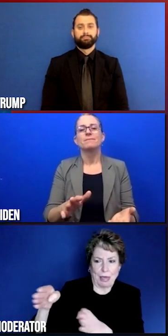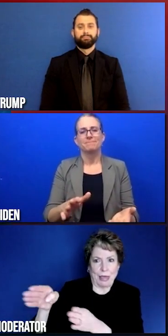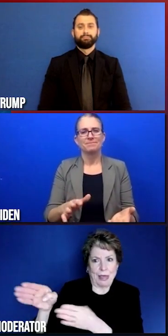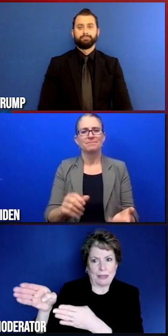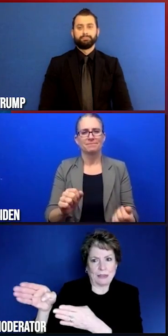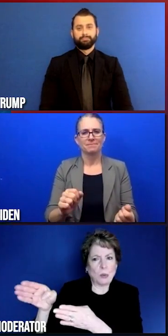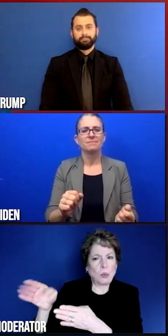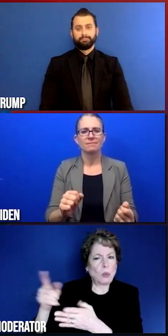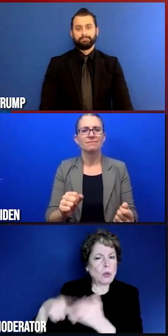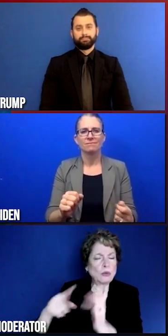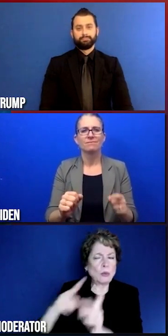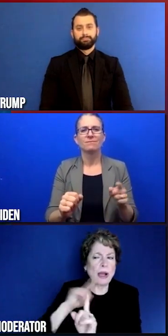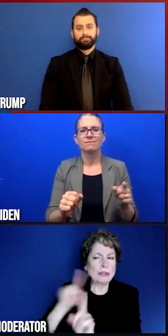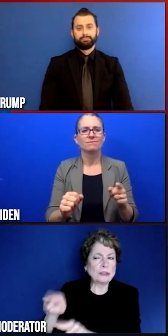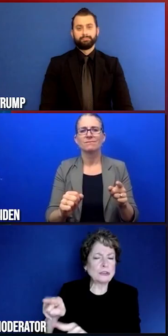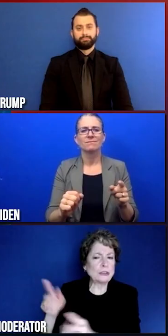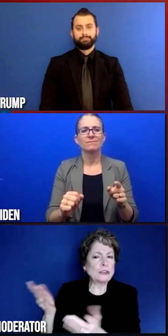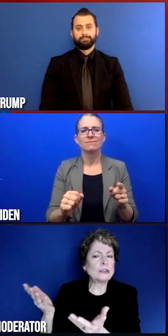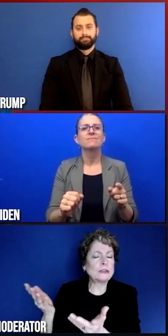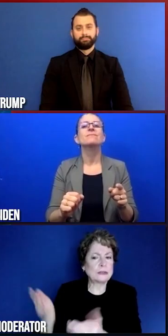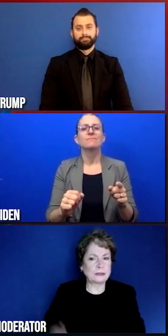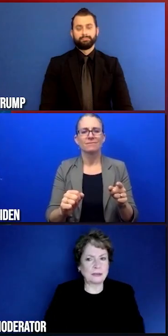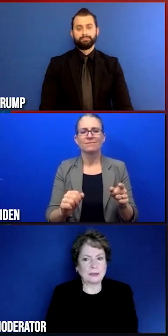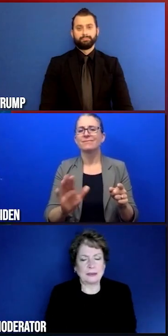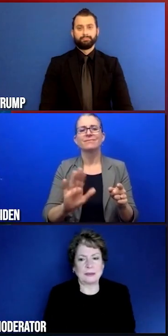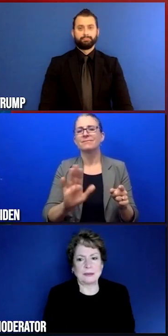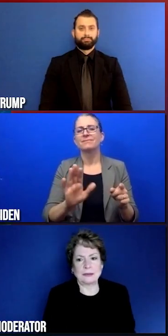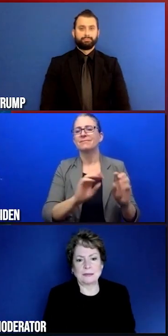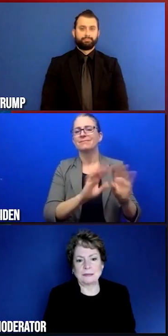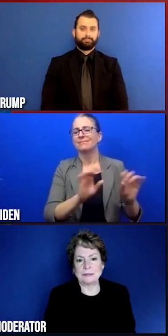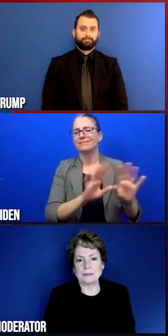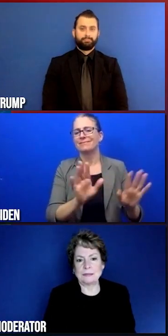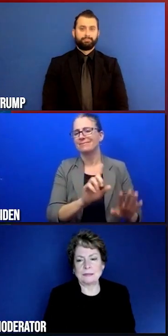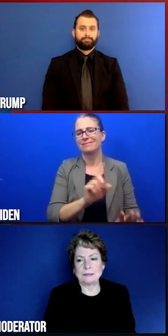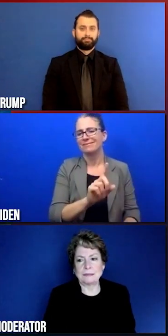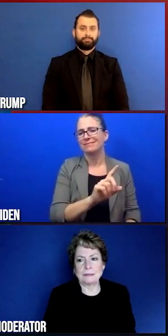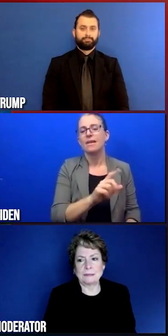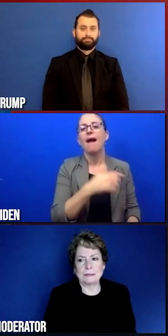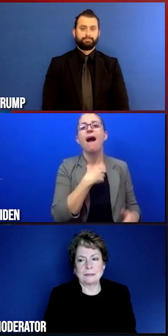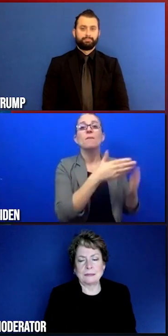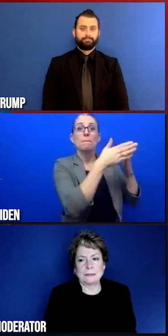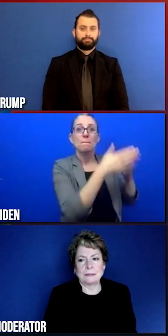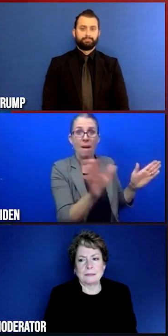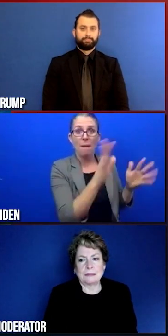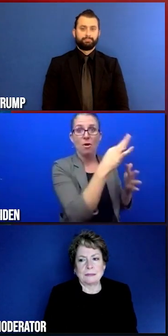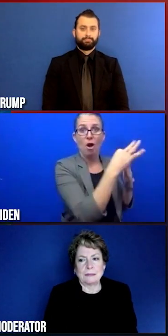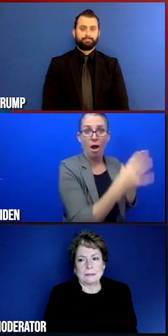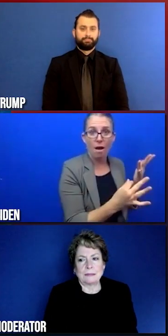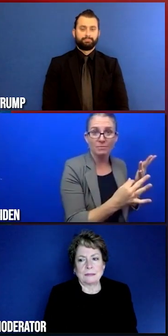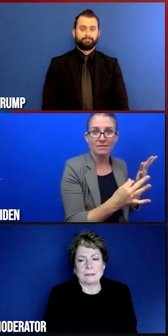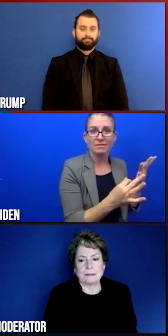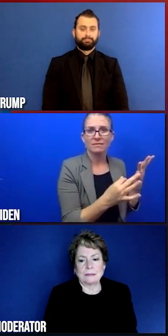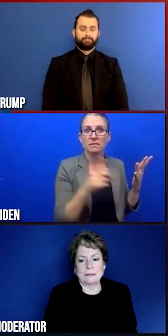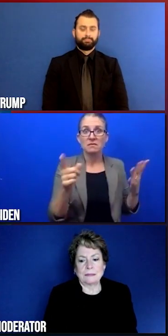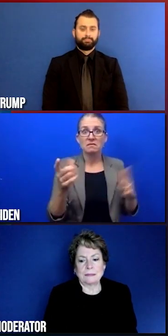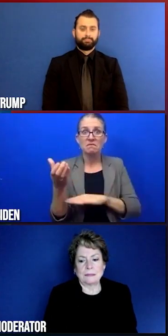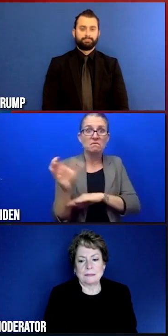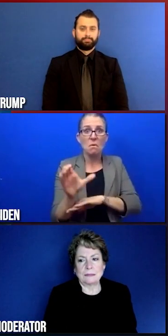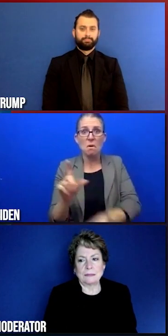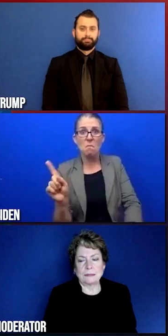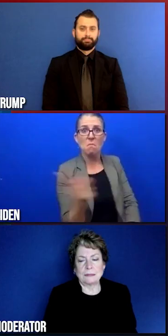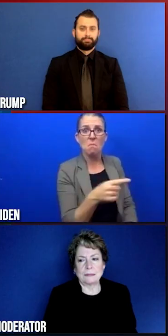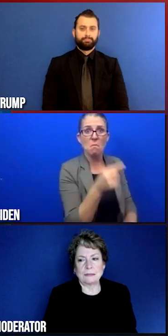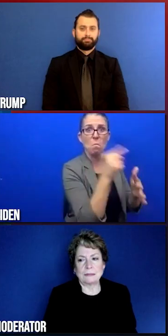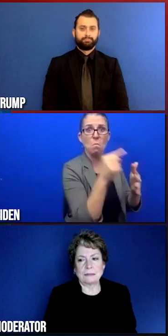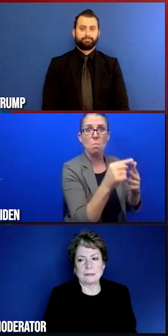the idea that the fact that there's a public option that people can choose, that makes it a socialist plan. Look, the difference between the president, I